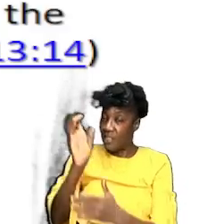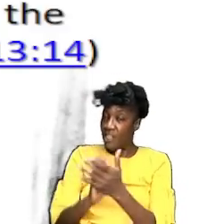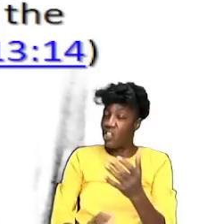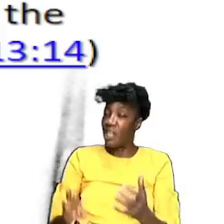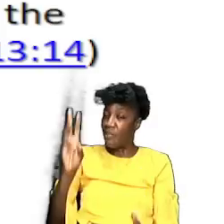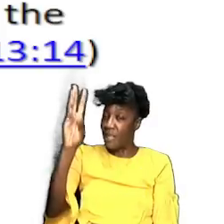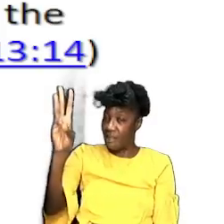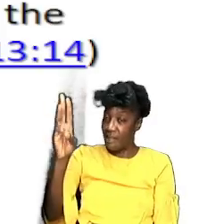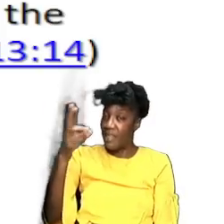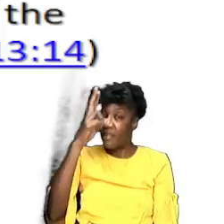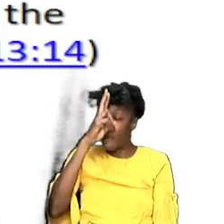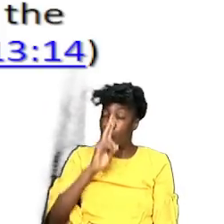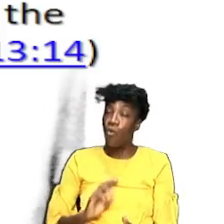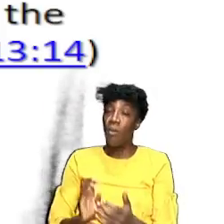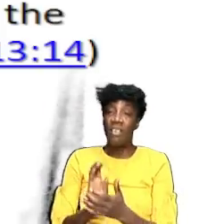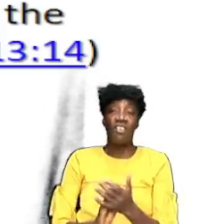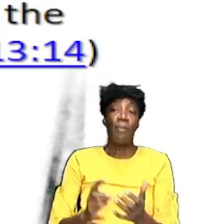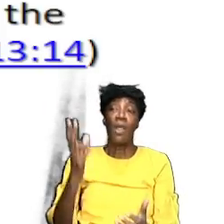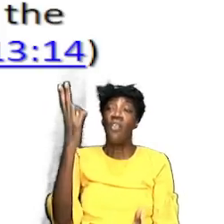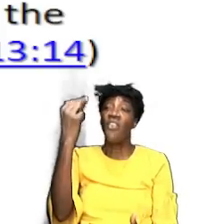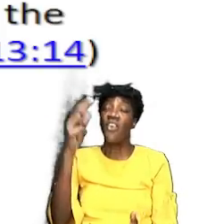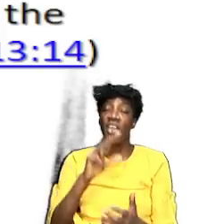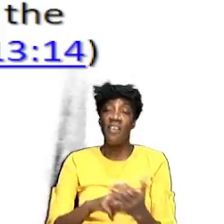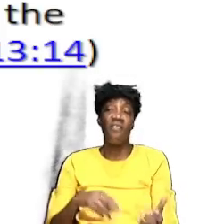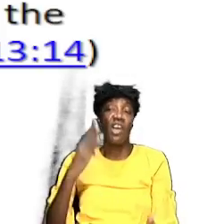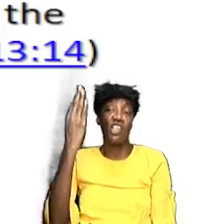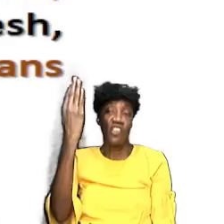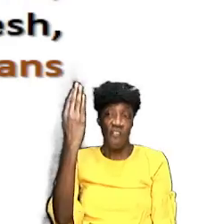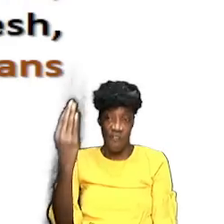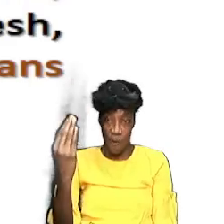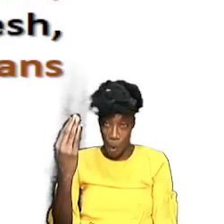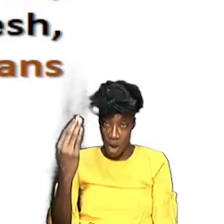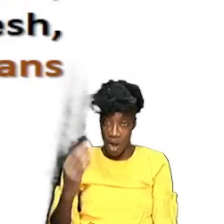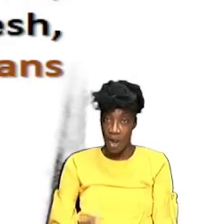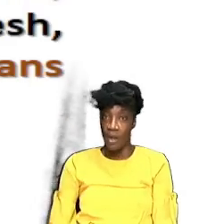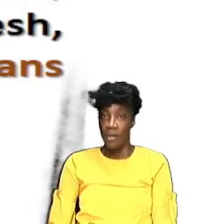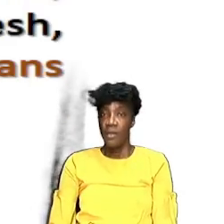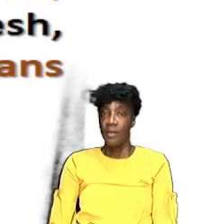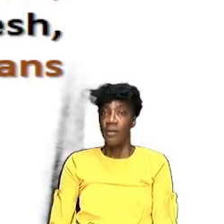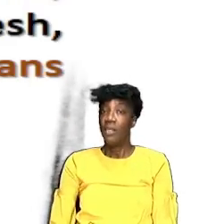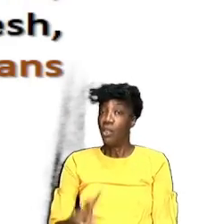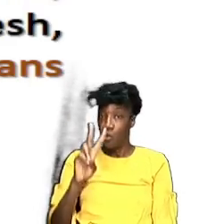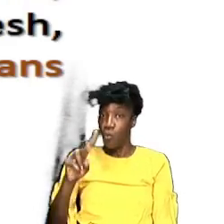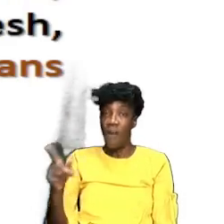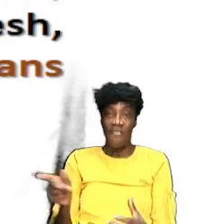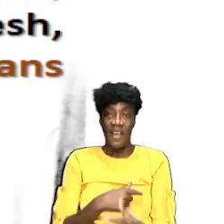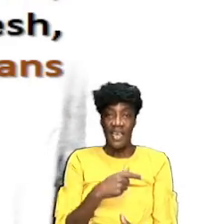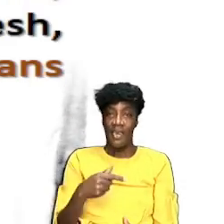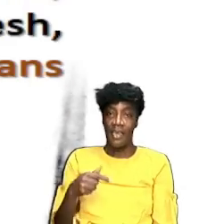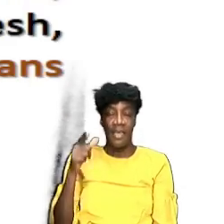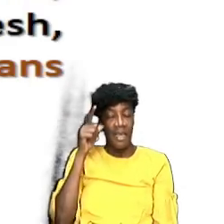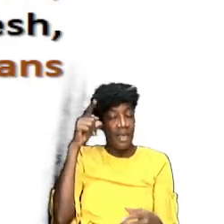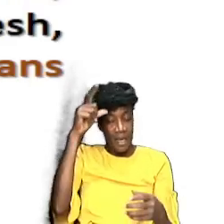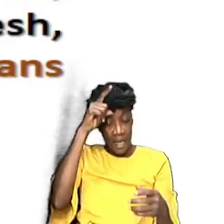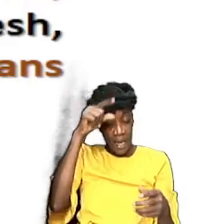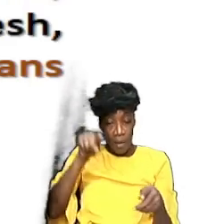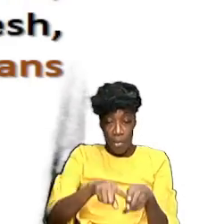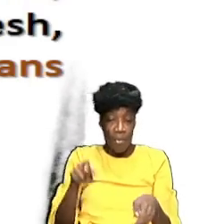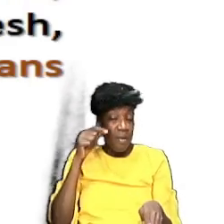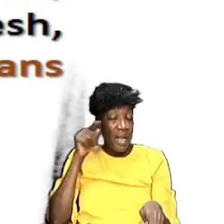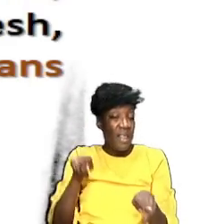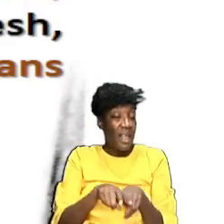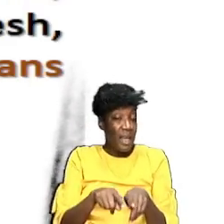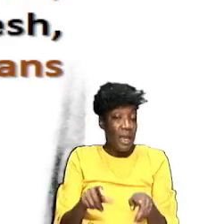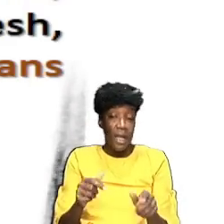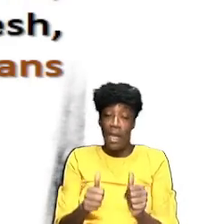Romans chapter 13 and verse 4. Amen. Those two scriptures say, finally, my brethren, be strong, who?